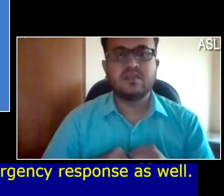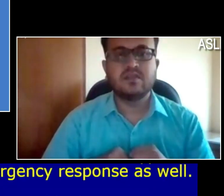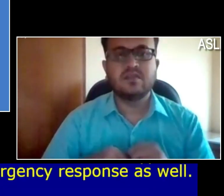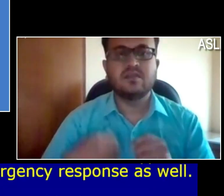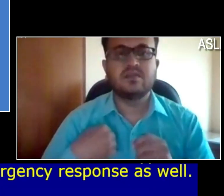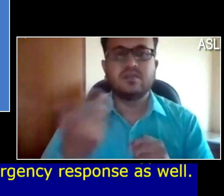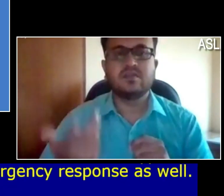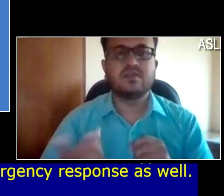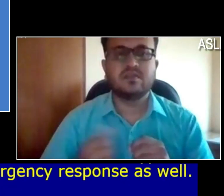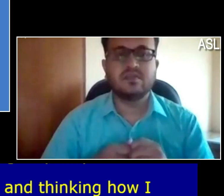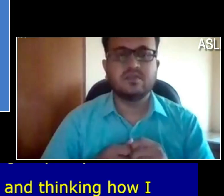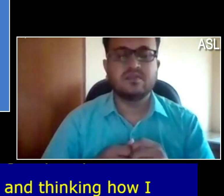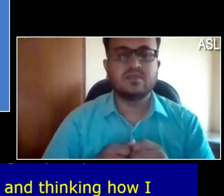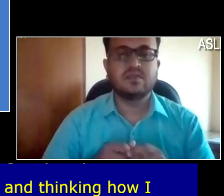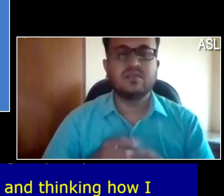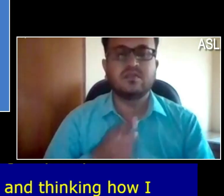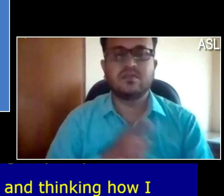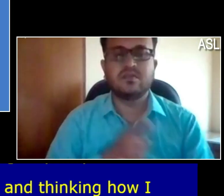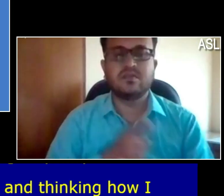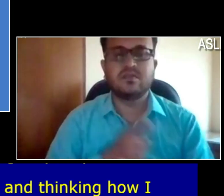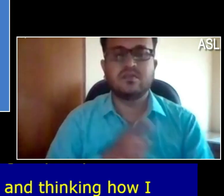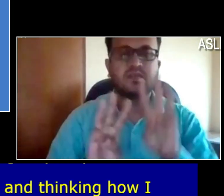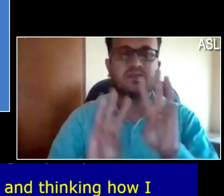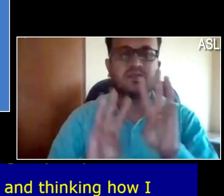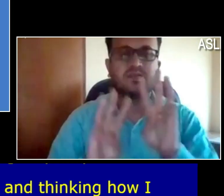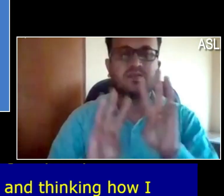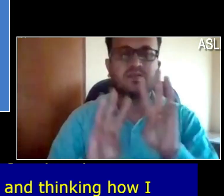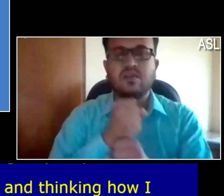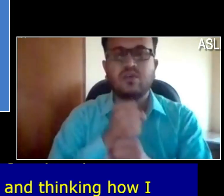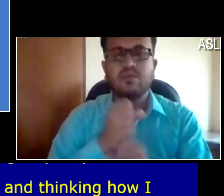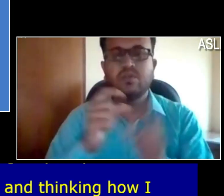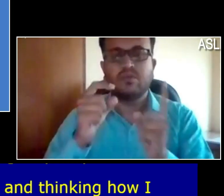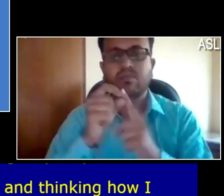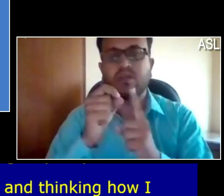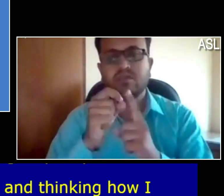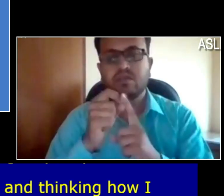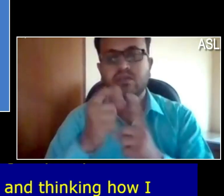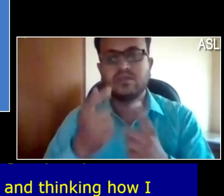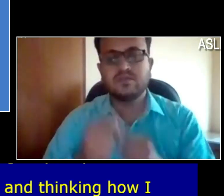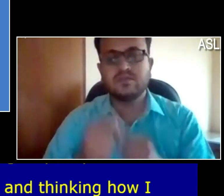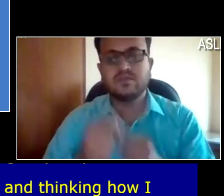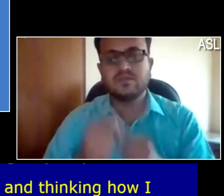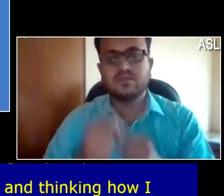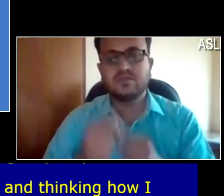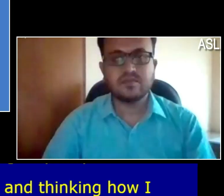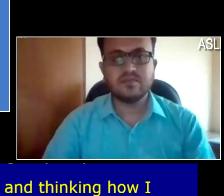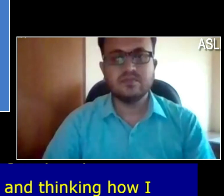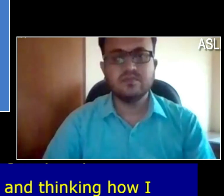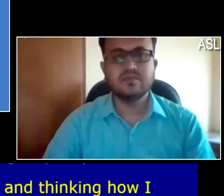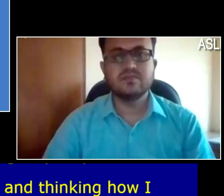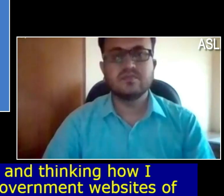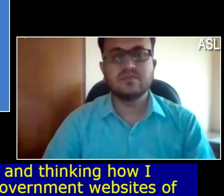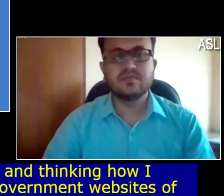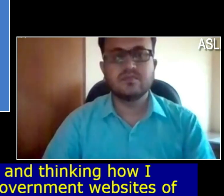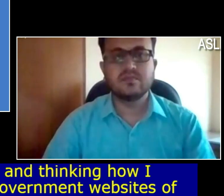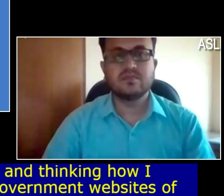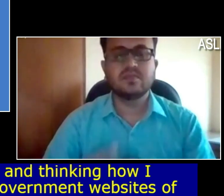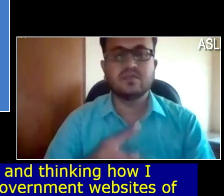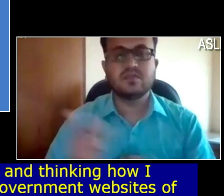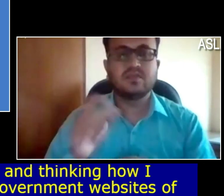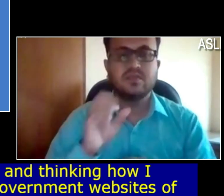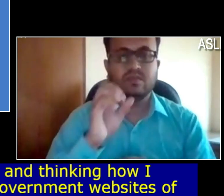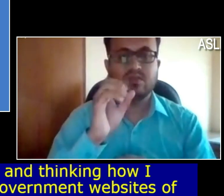those various websites by the government of Pakistan who are just up about the COVID-19 response, which is excellent. But then a